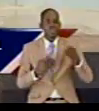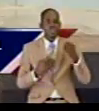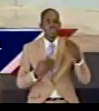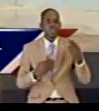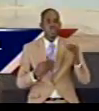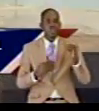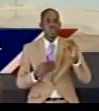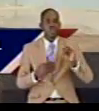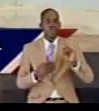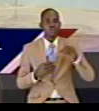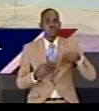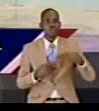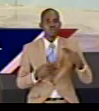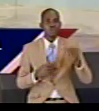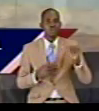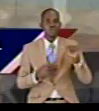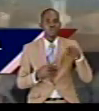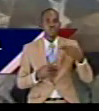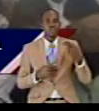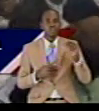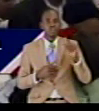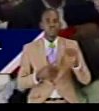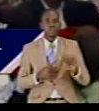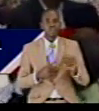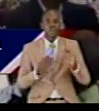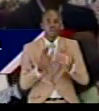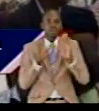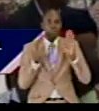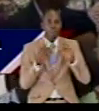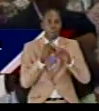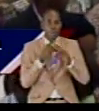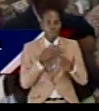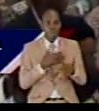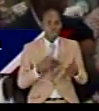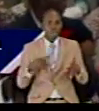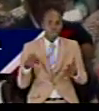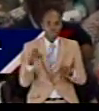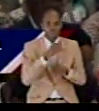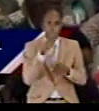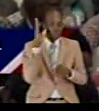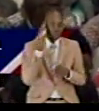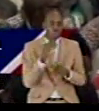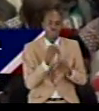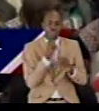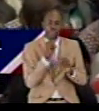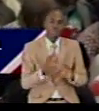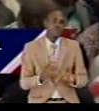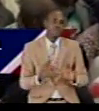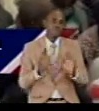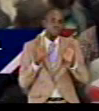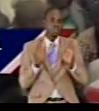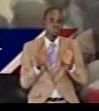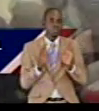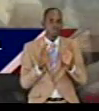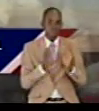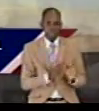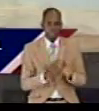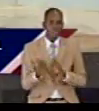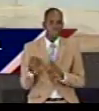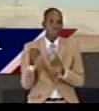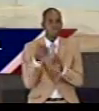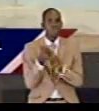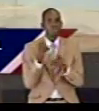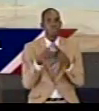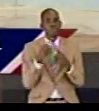but you will not fear. And set himself to seek the Lord, and proclaimed